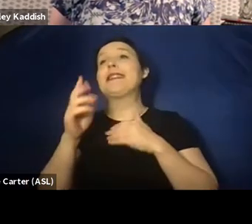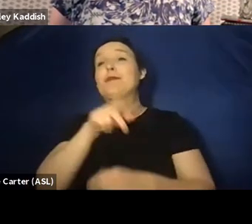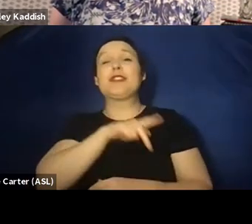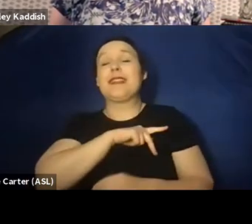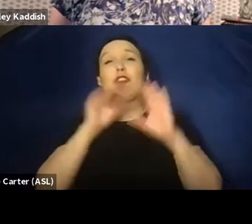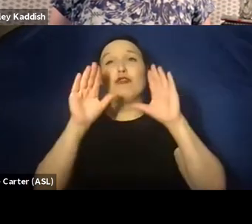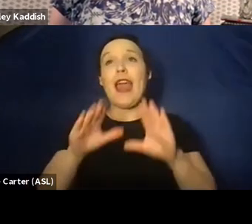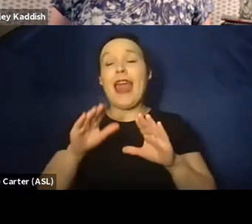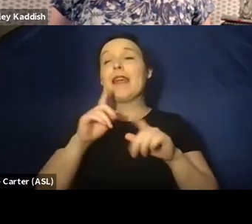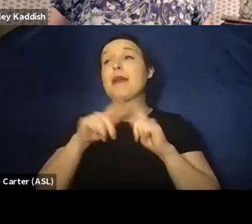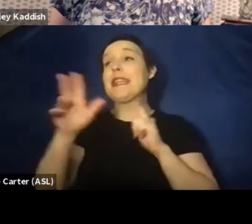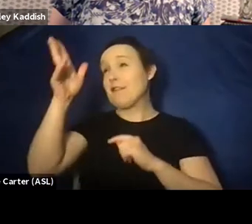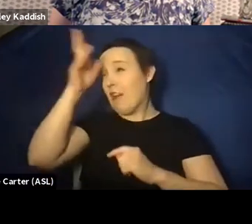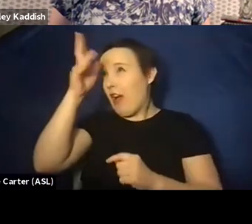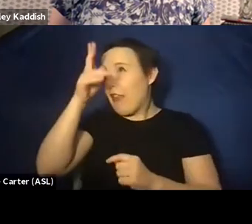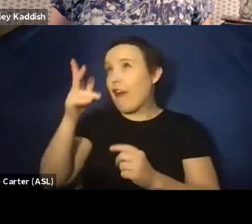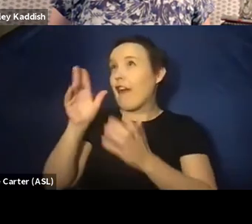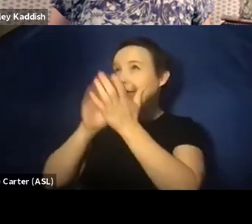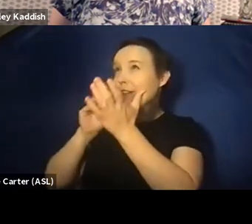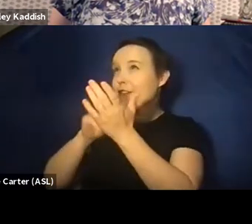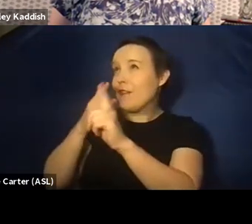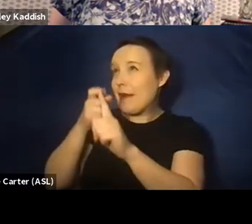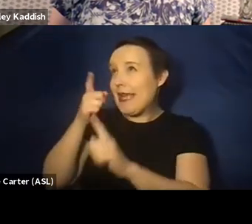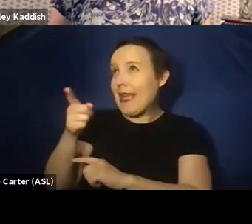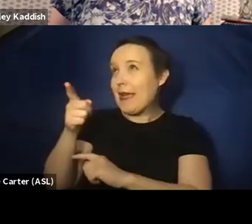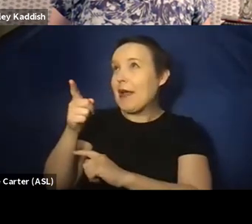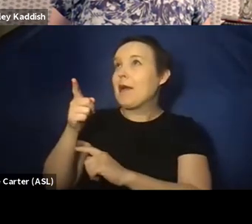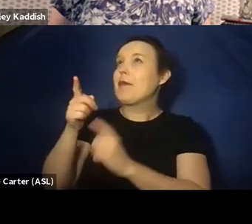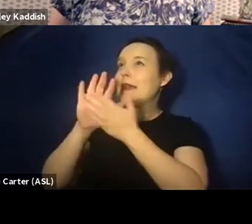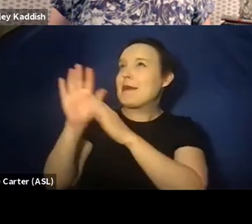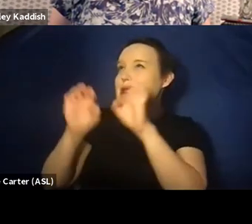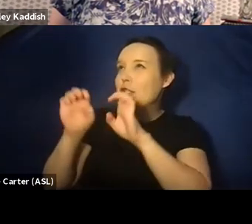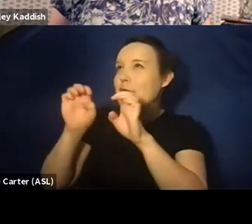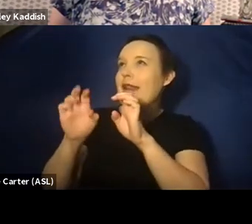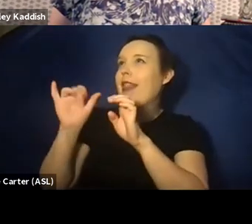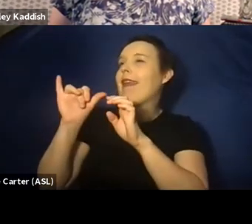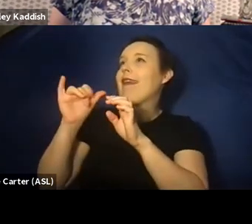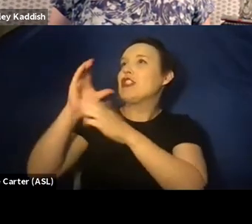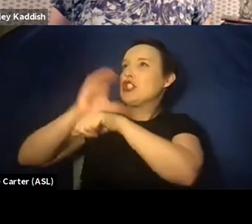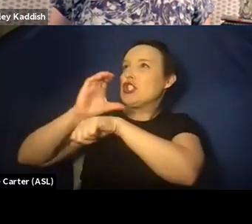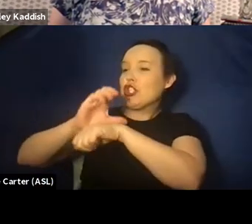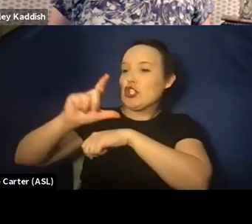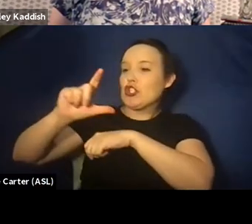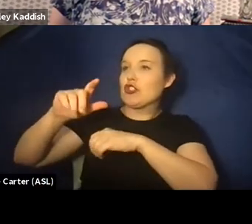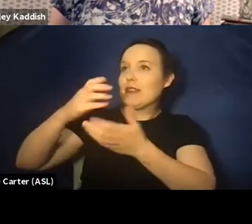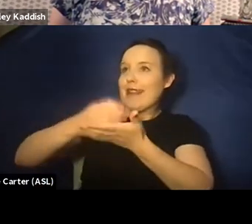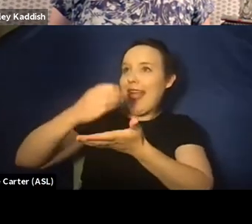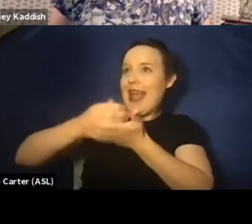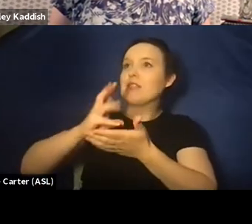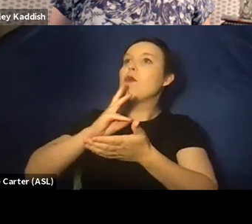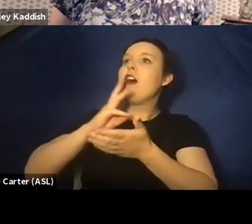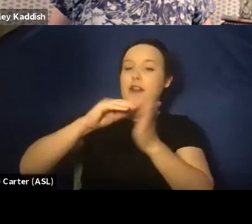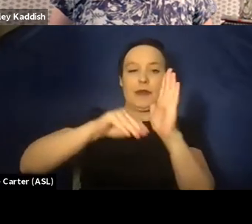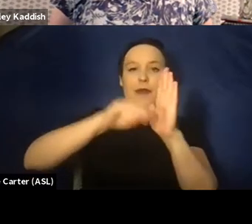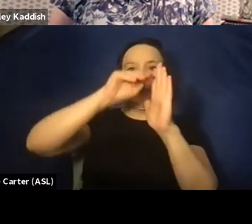so experimental, because in their church, he would set up a series of glasses filled to different heights with water. And he was the